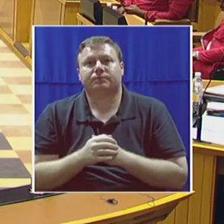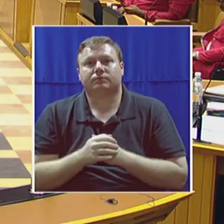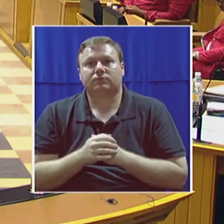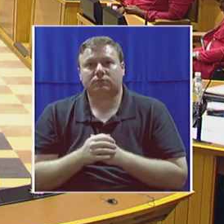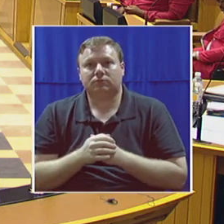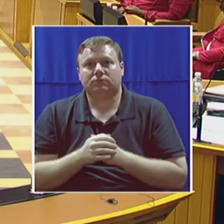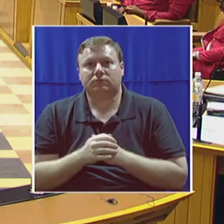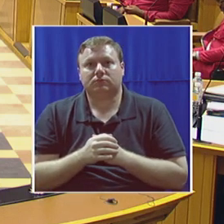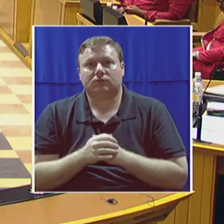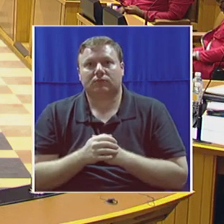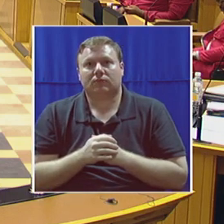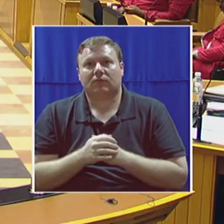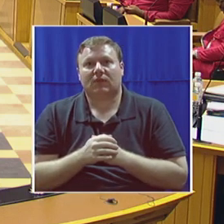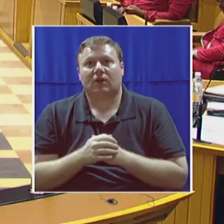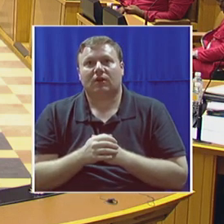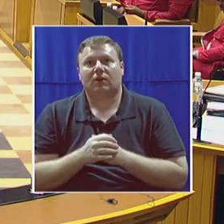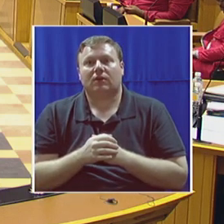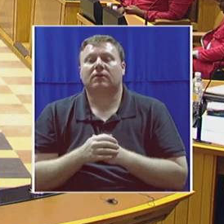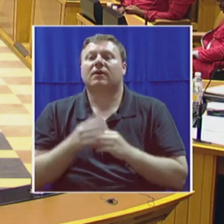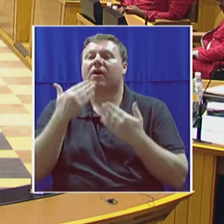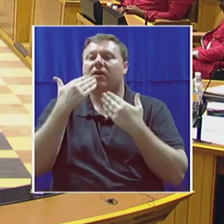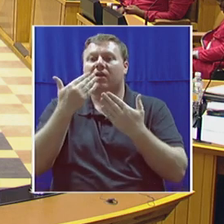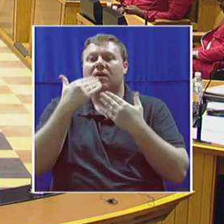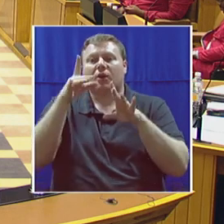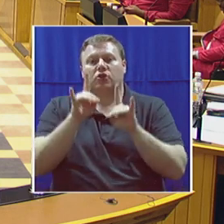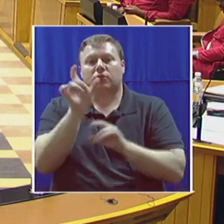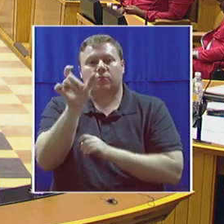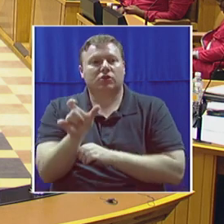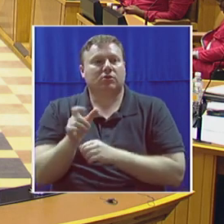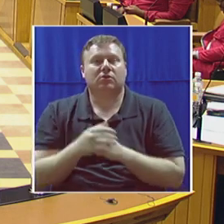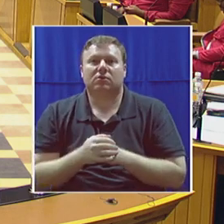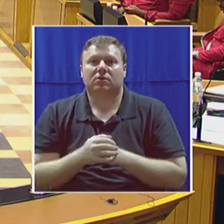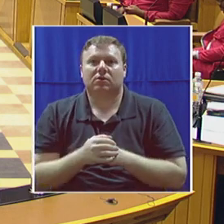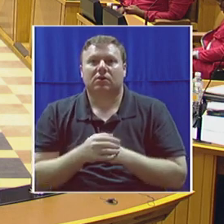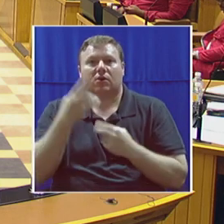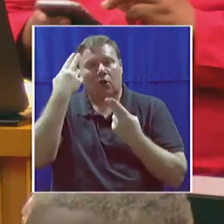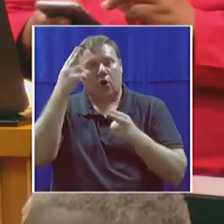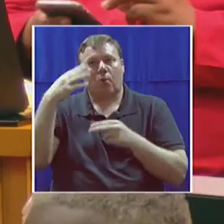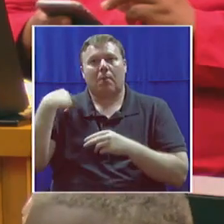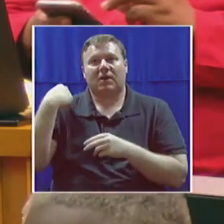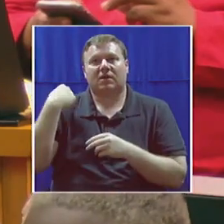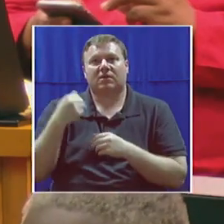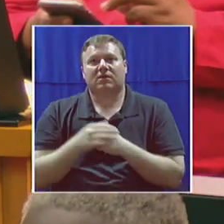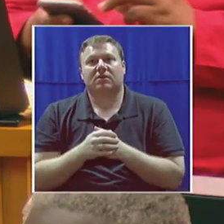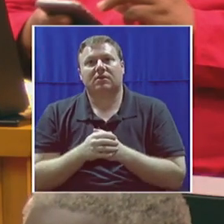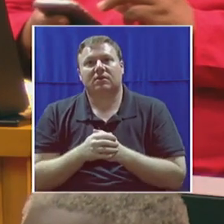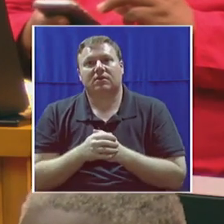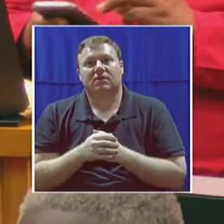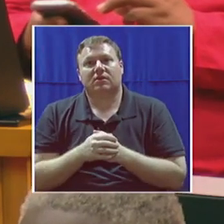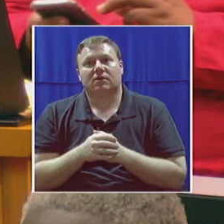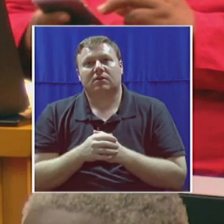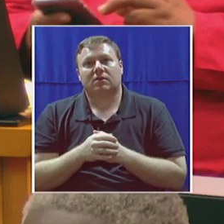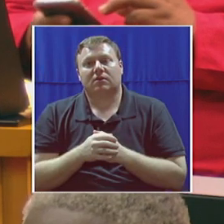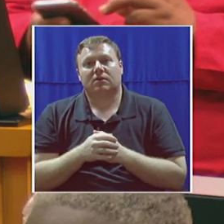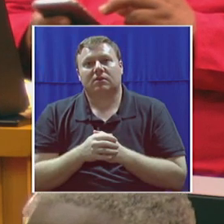from Madame house chair thank you honorable minister in light of Shifting